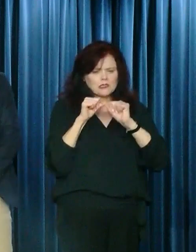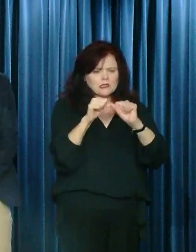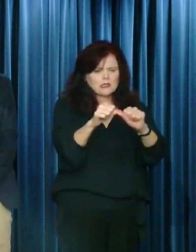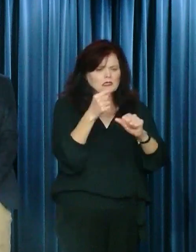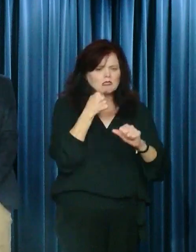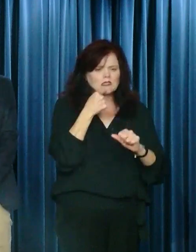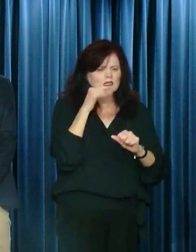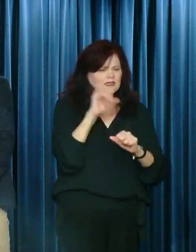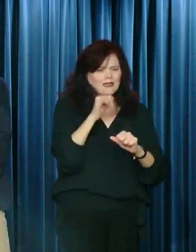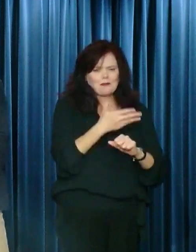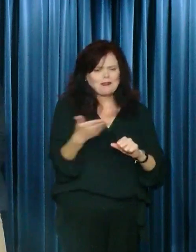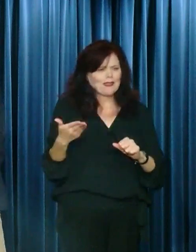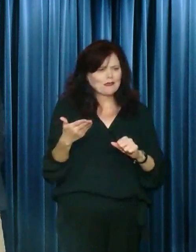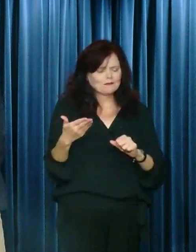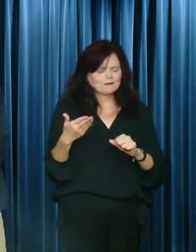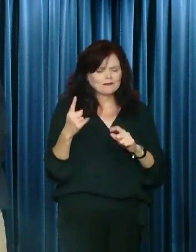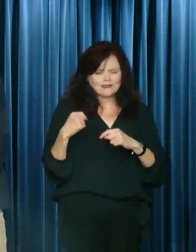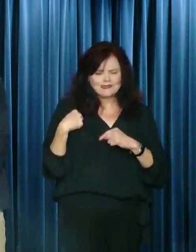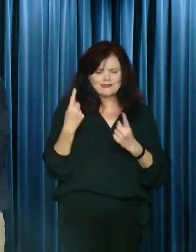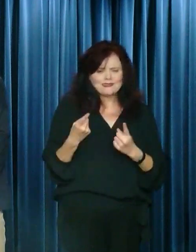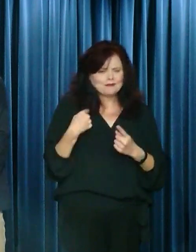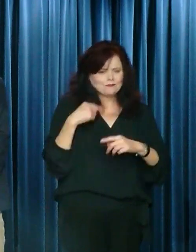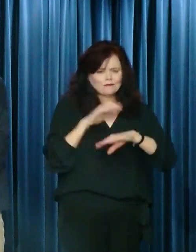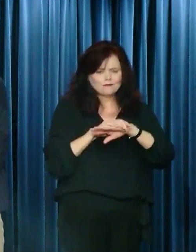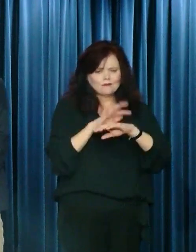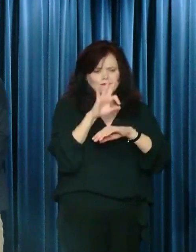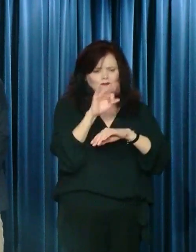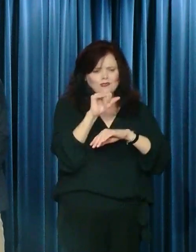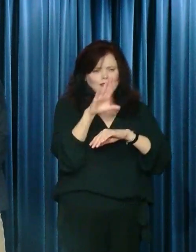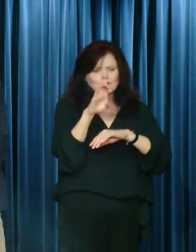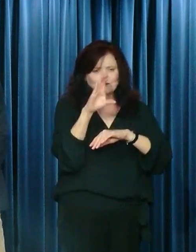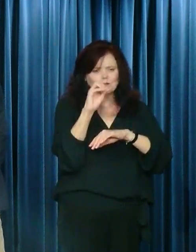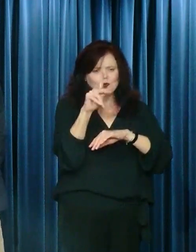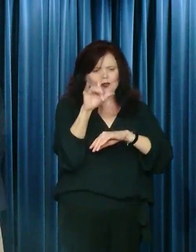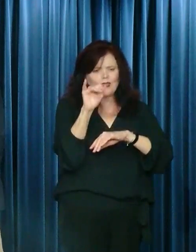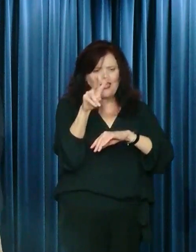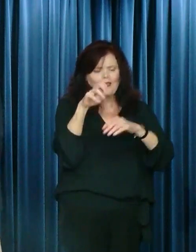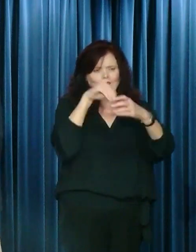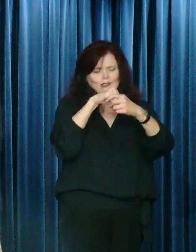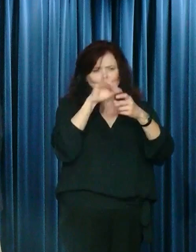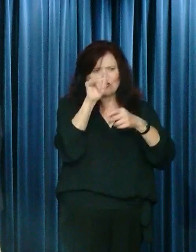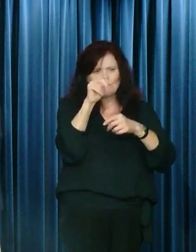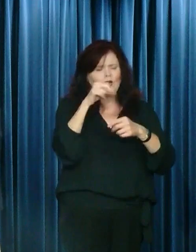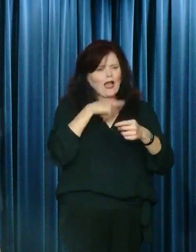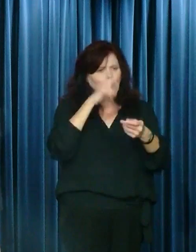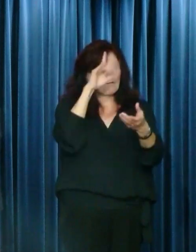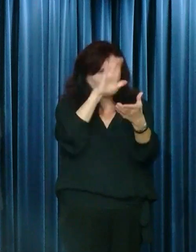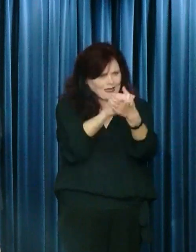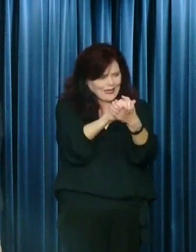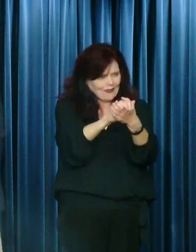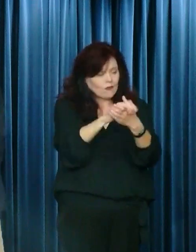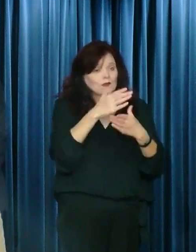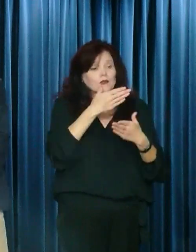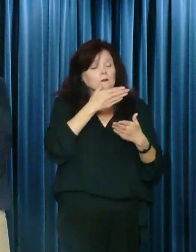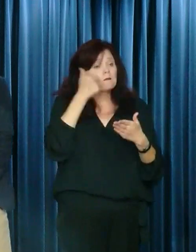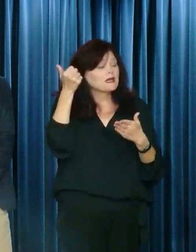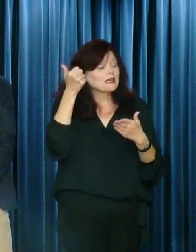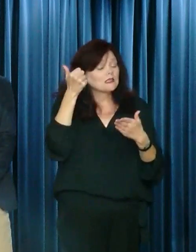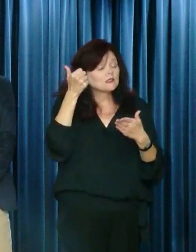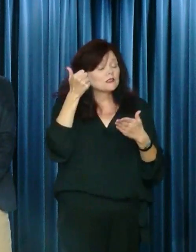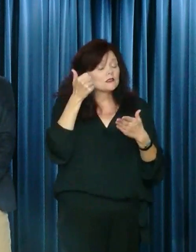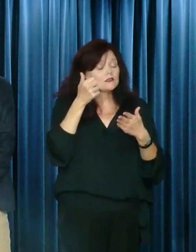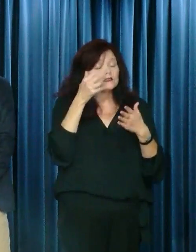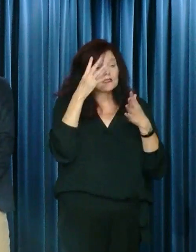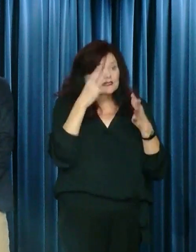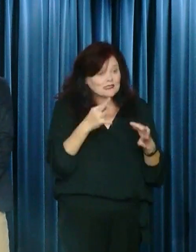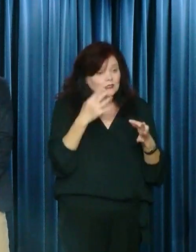consistent since the day I was on Facebook Live in January that I believe that the best course of